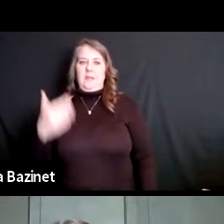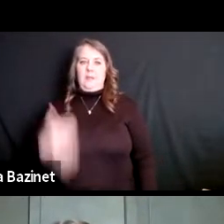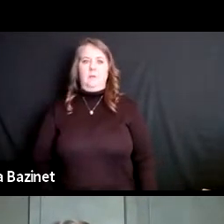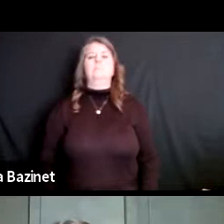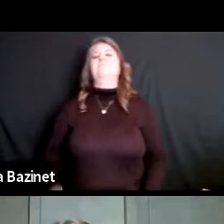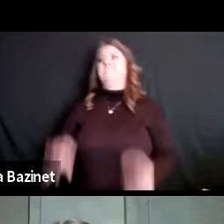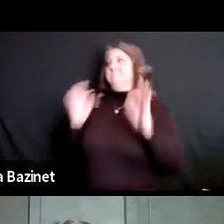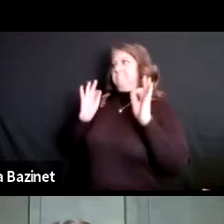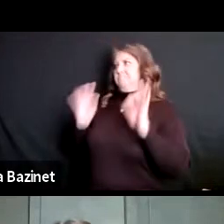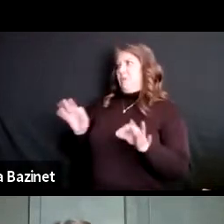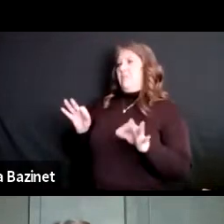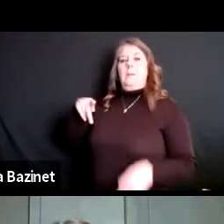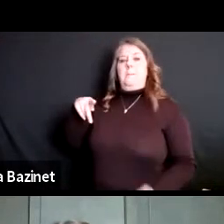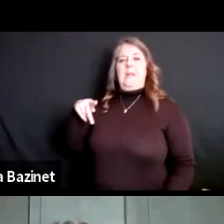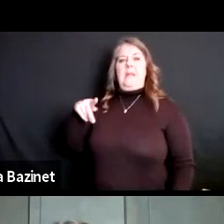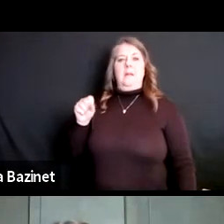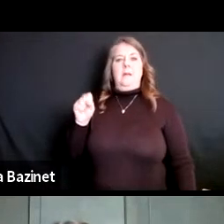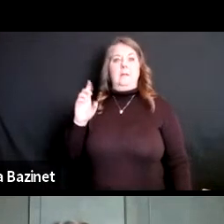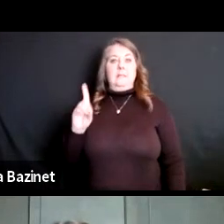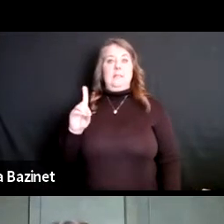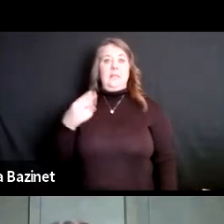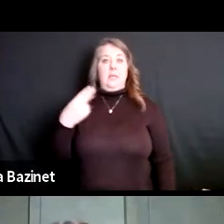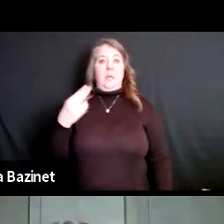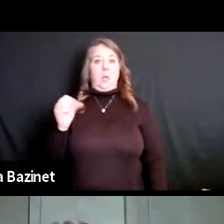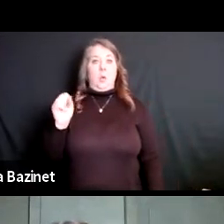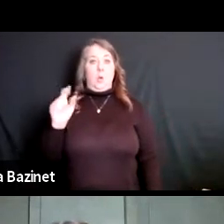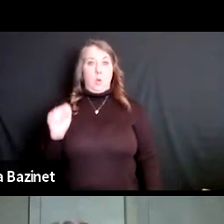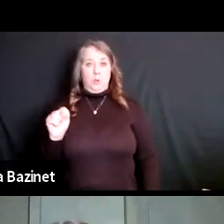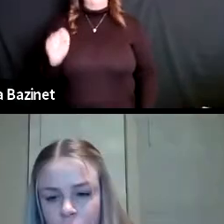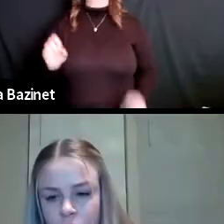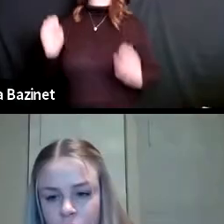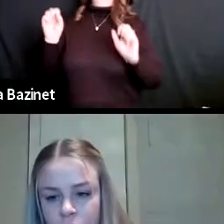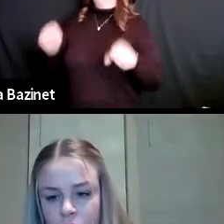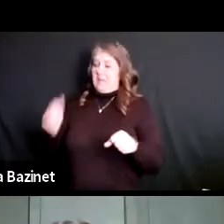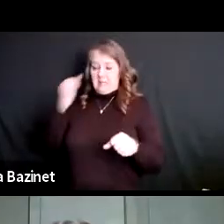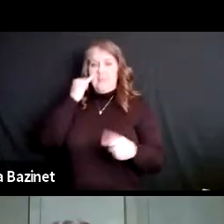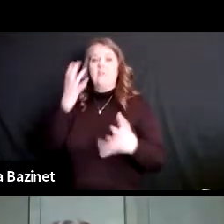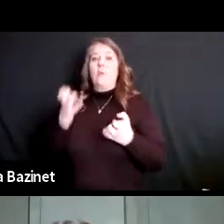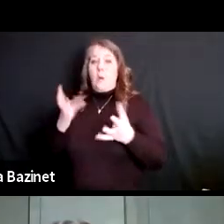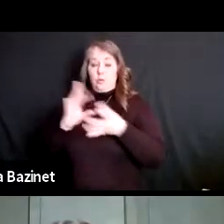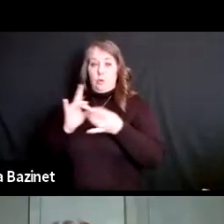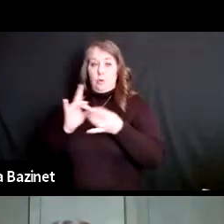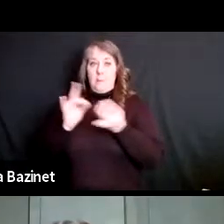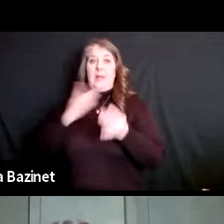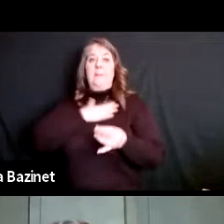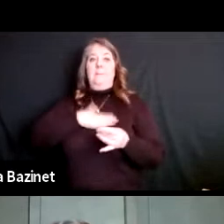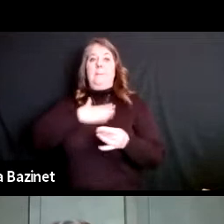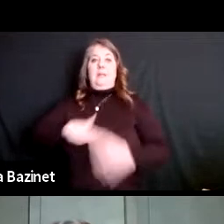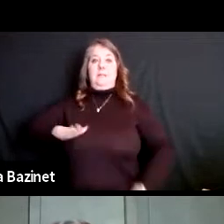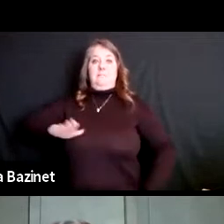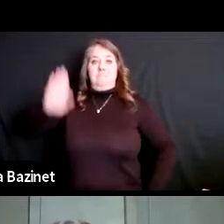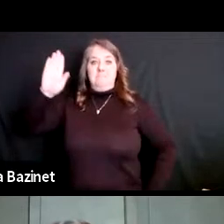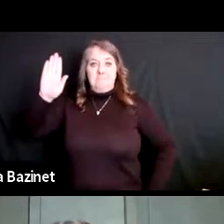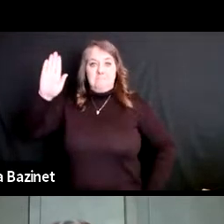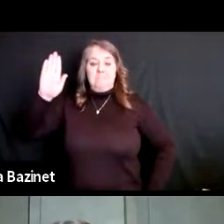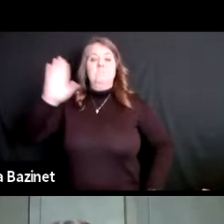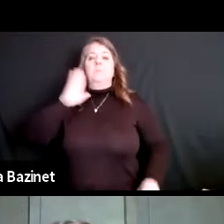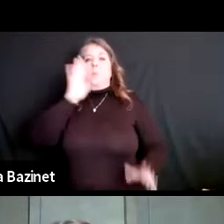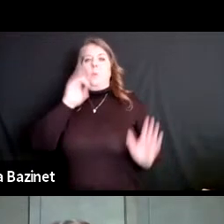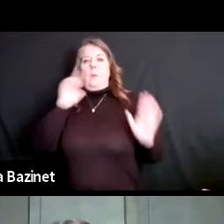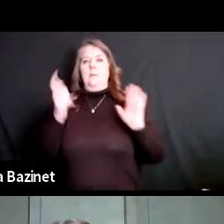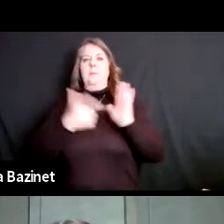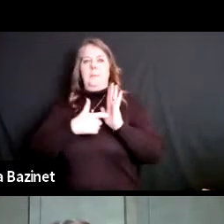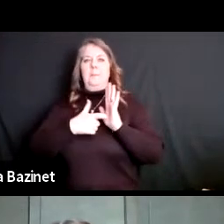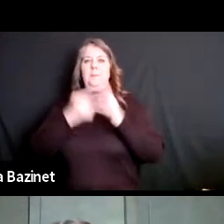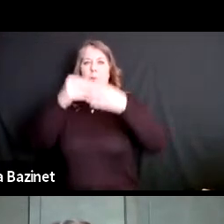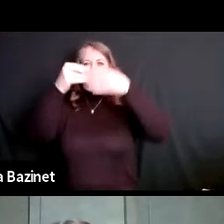Perfect. Yes, please, if you want to make a comment, please raise your hand and we'll just